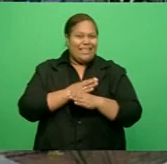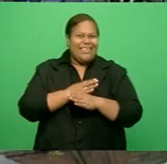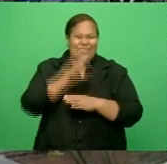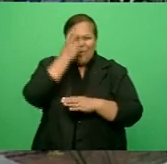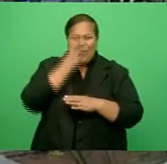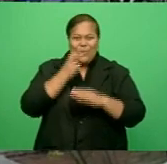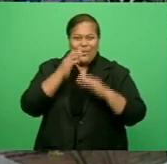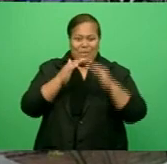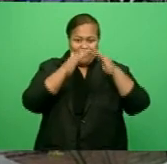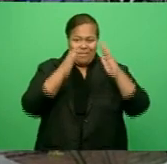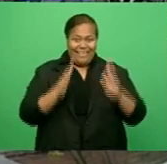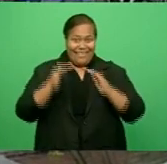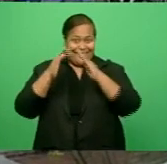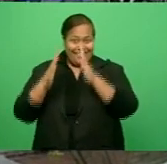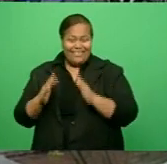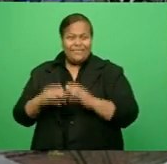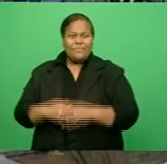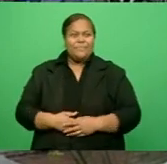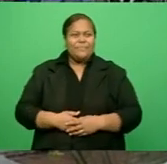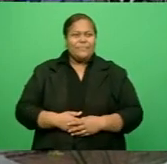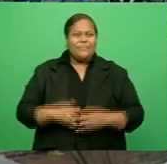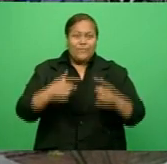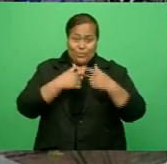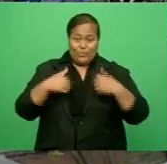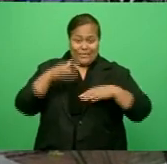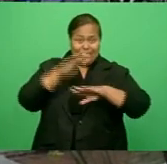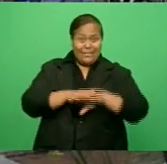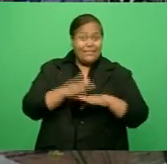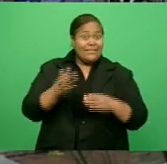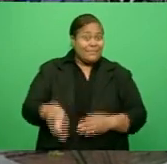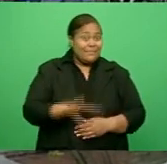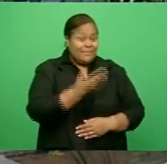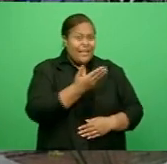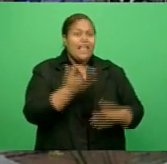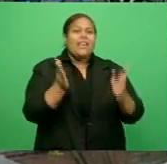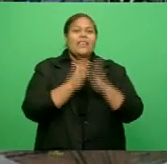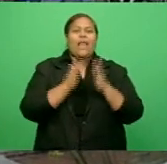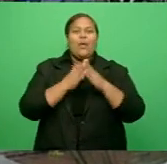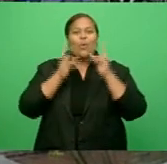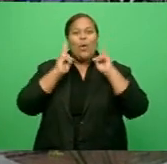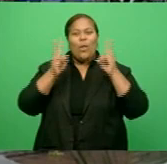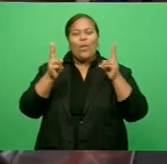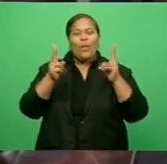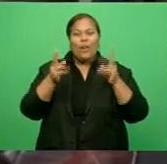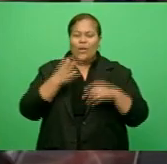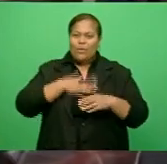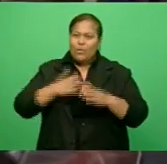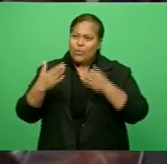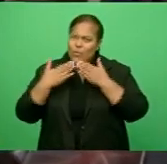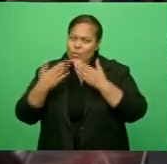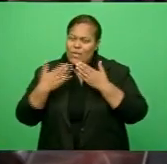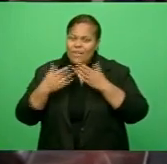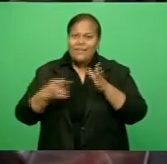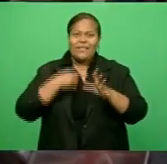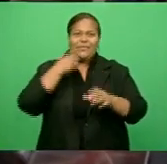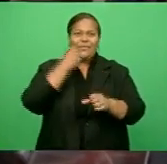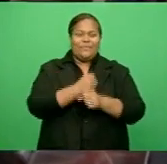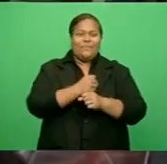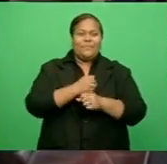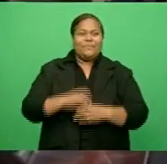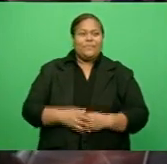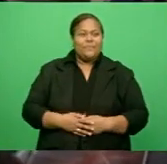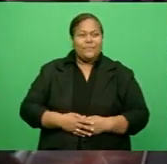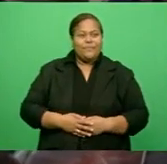you are sitting. This is our town hall, and I want to thank the Honorable Attorney General.